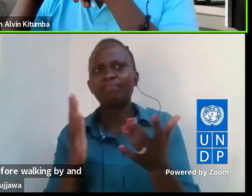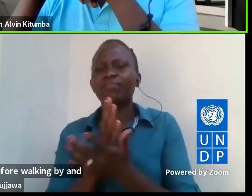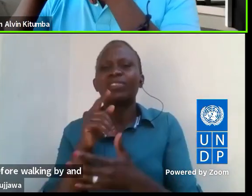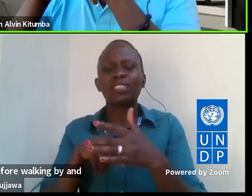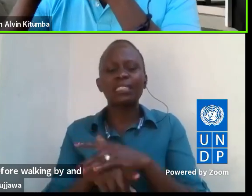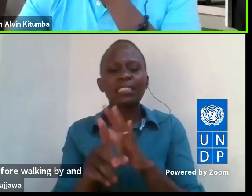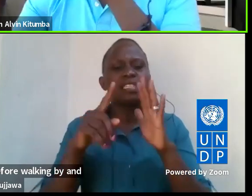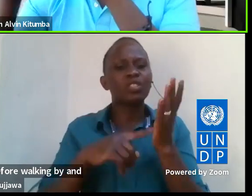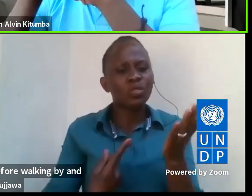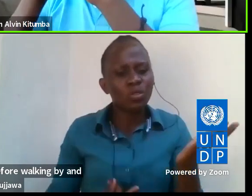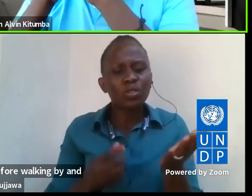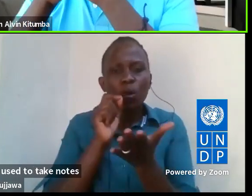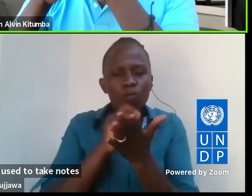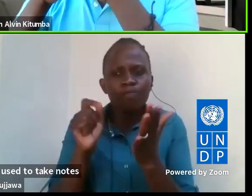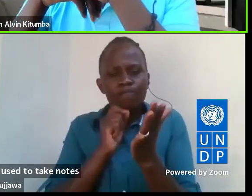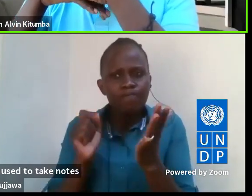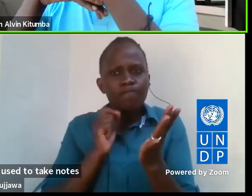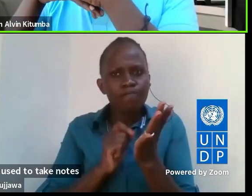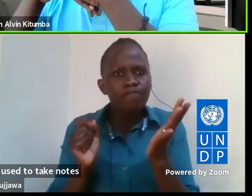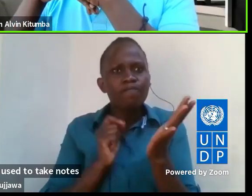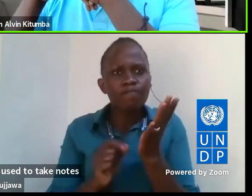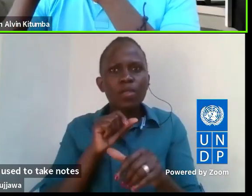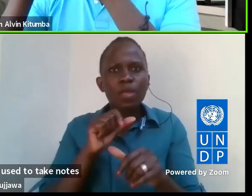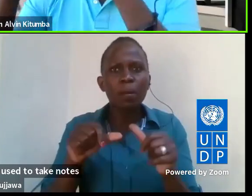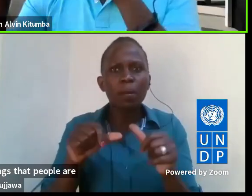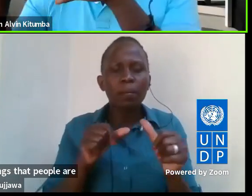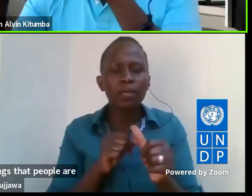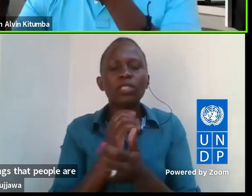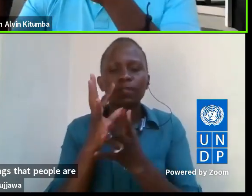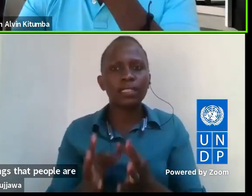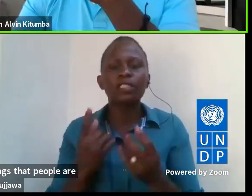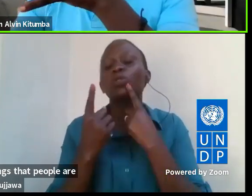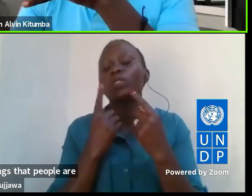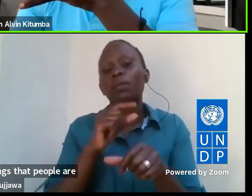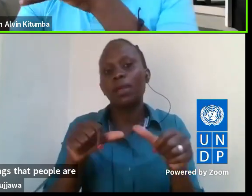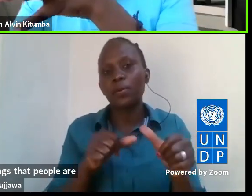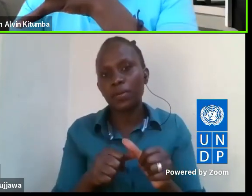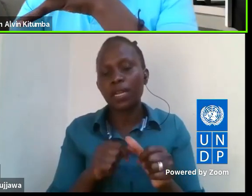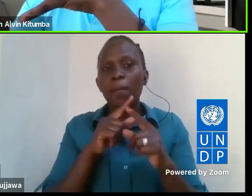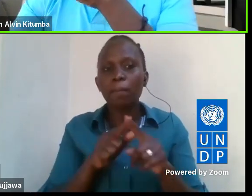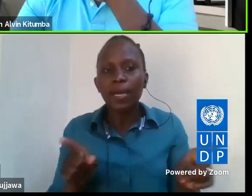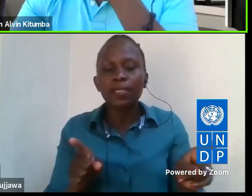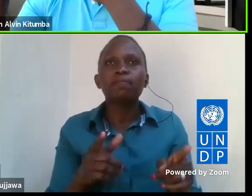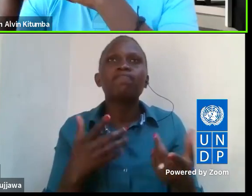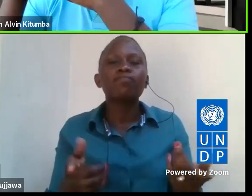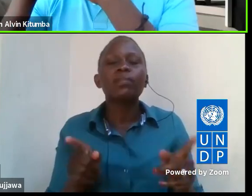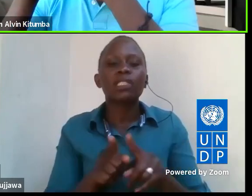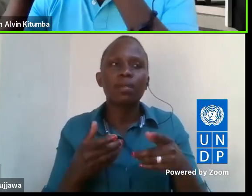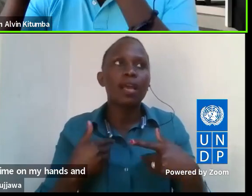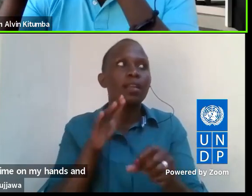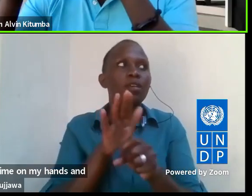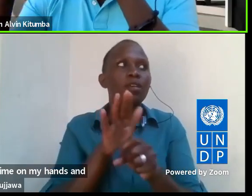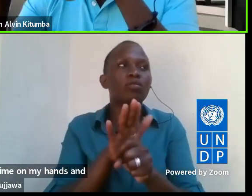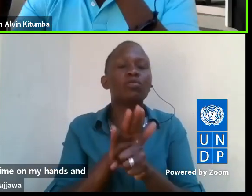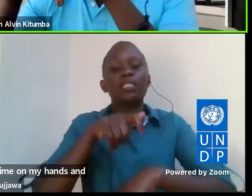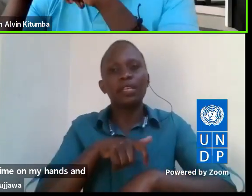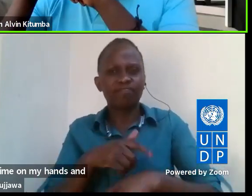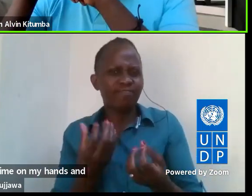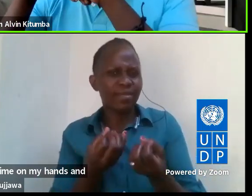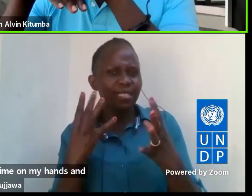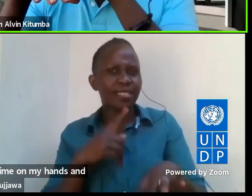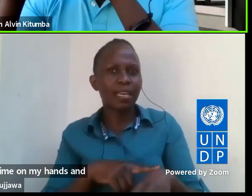day about the fancy things these people are talking about. But I had I also had a lot of time on my hands. And I usually tell guys, if you're in school